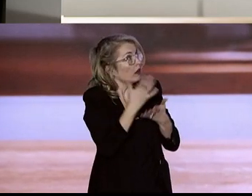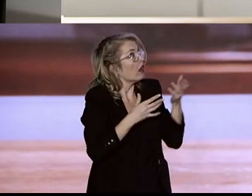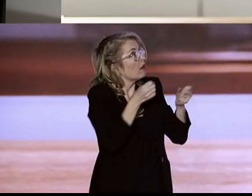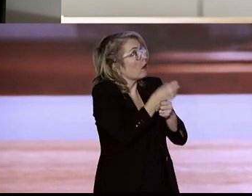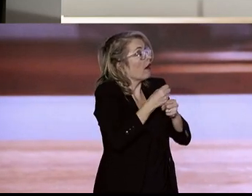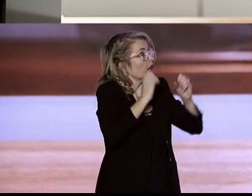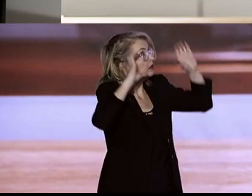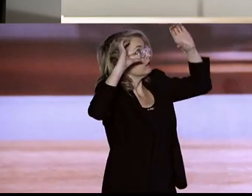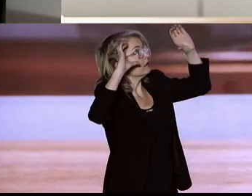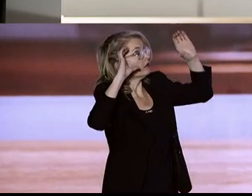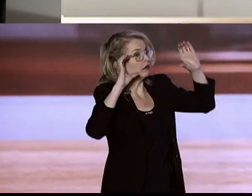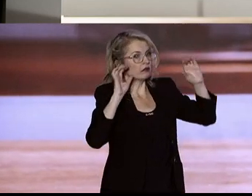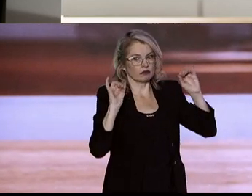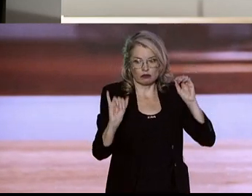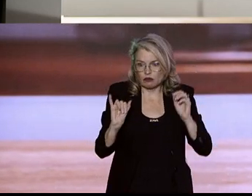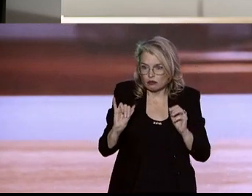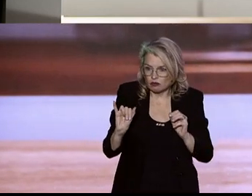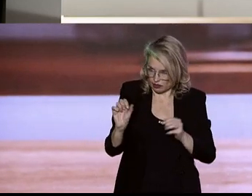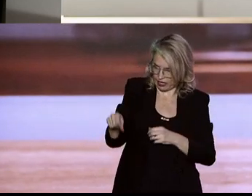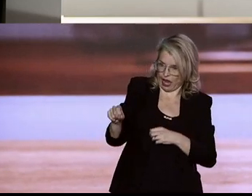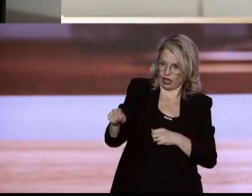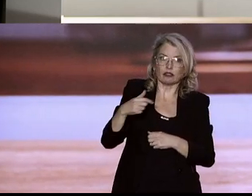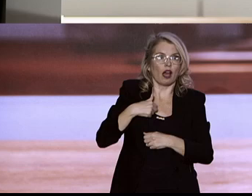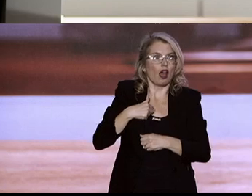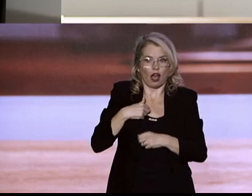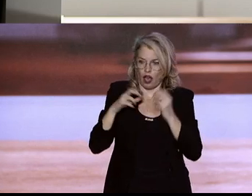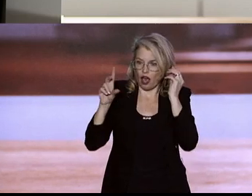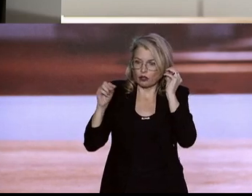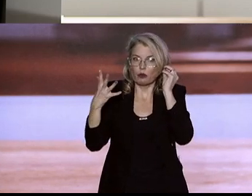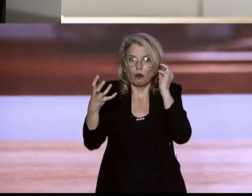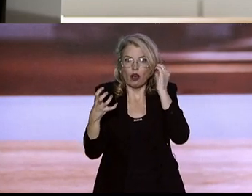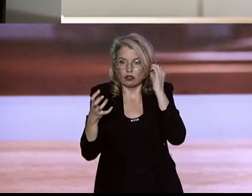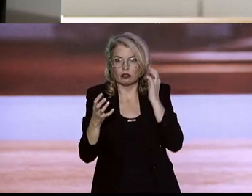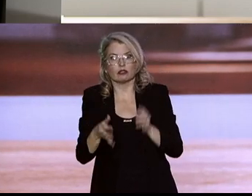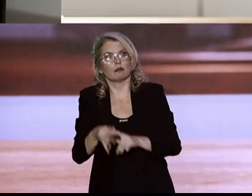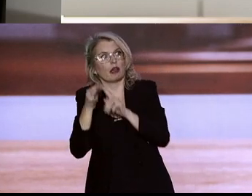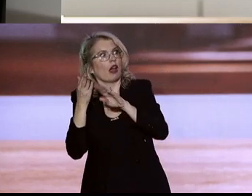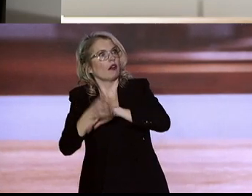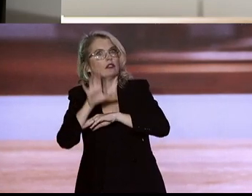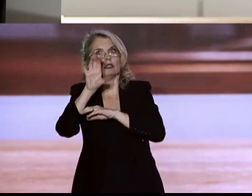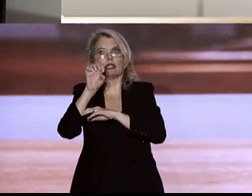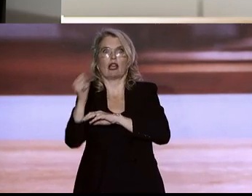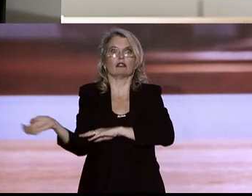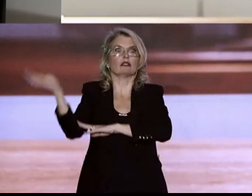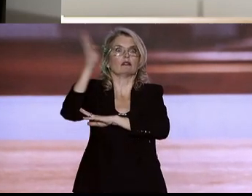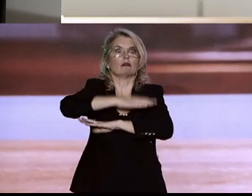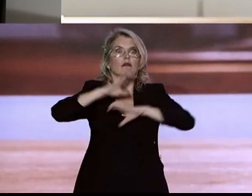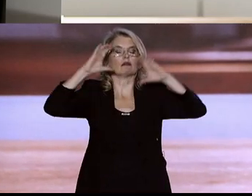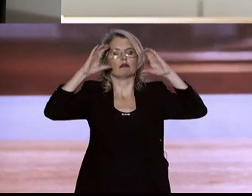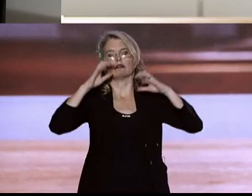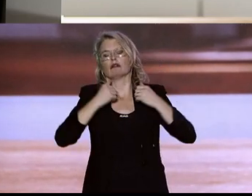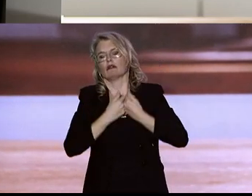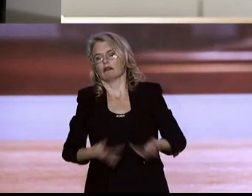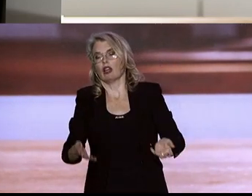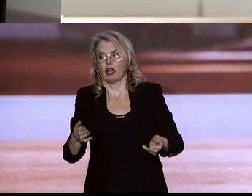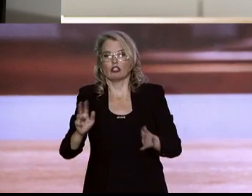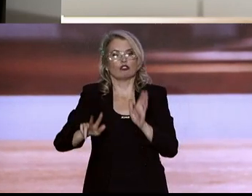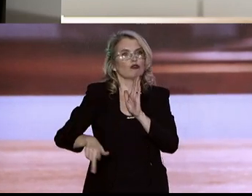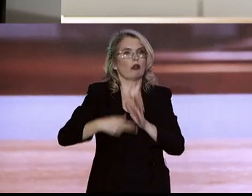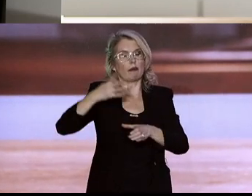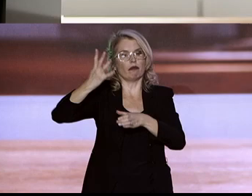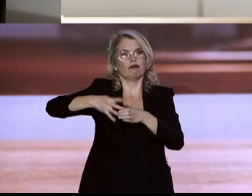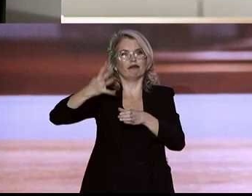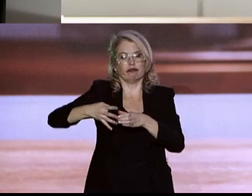caffeine pick-me-up. Why, yes, you respond, especially after CES, just a triple-shot